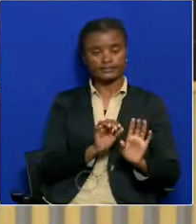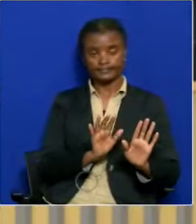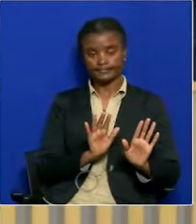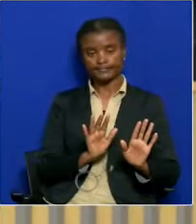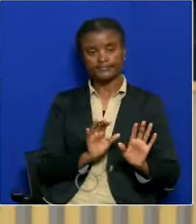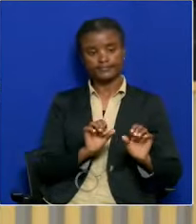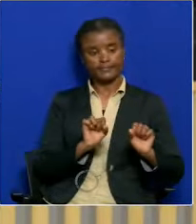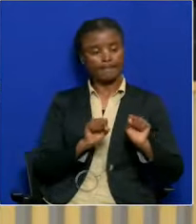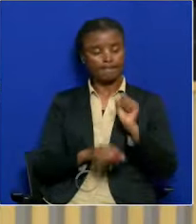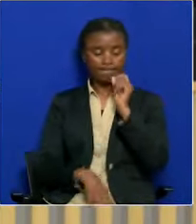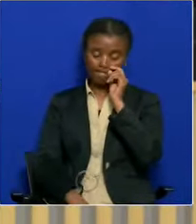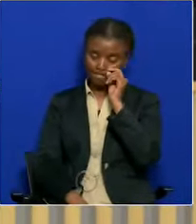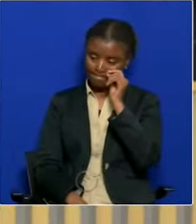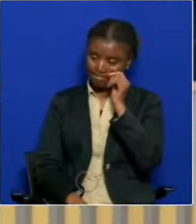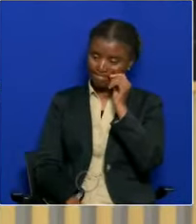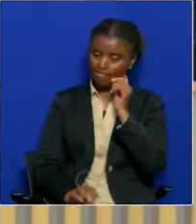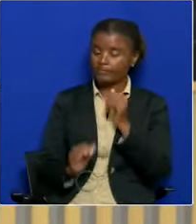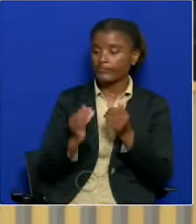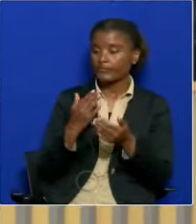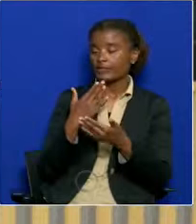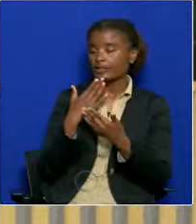Thank you, Ms. Bowe.